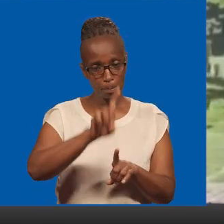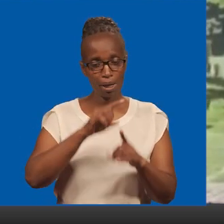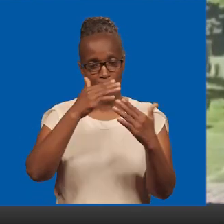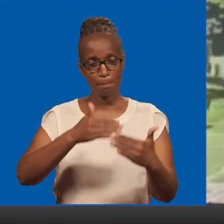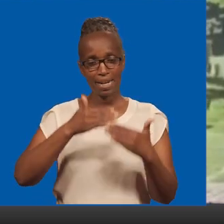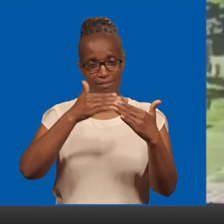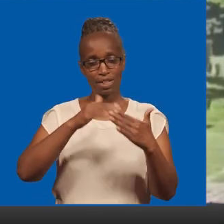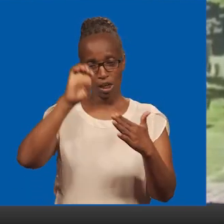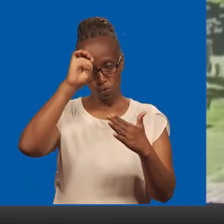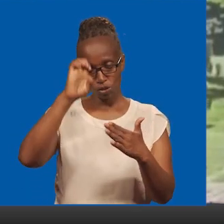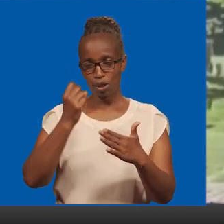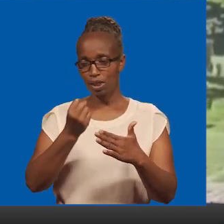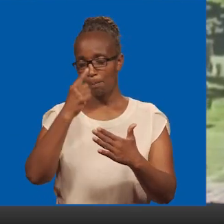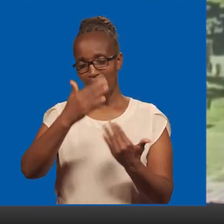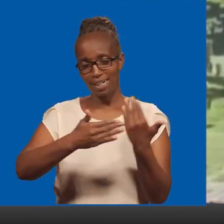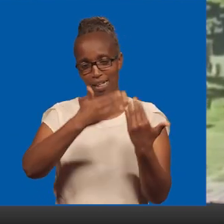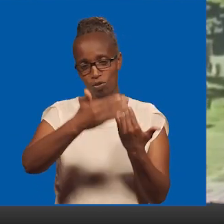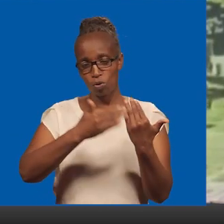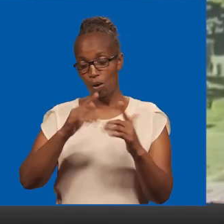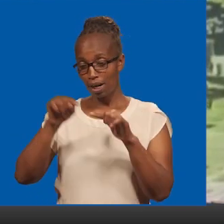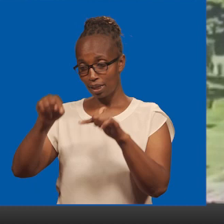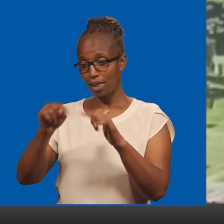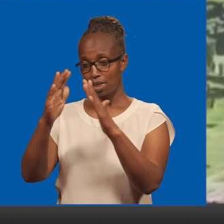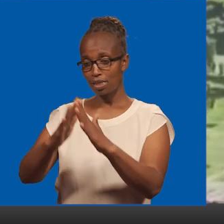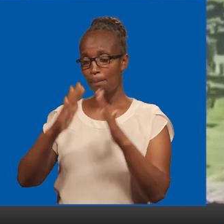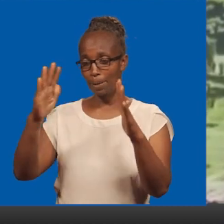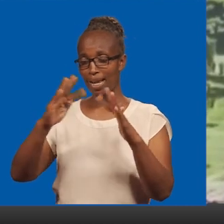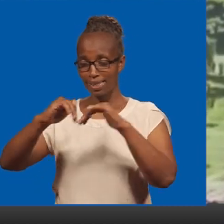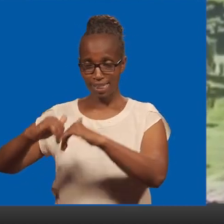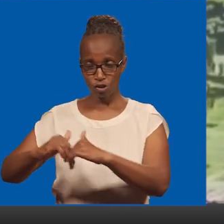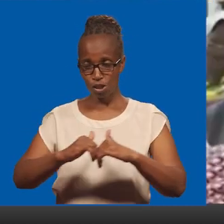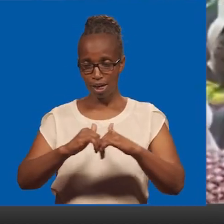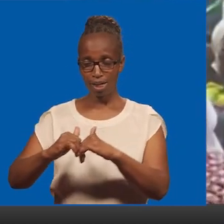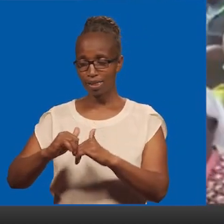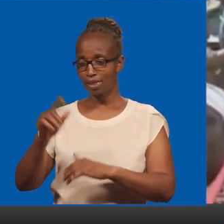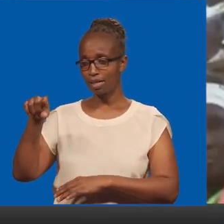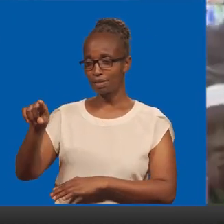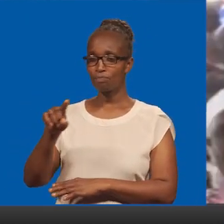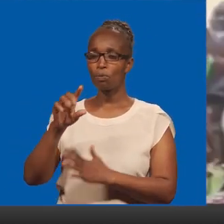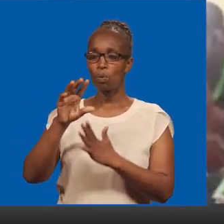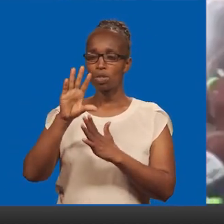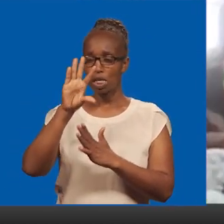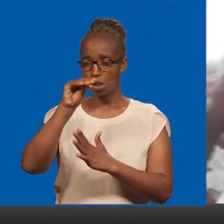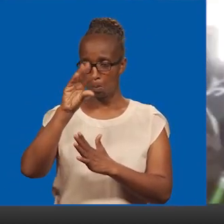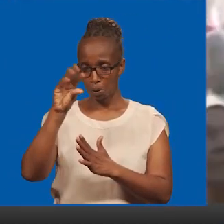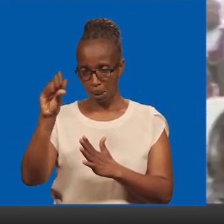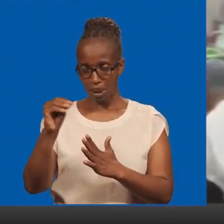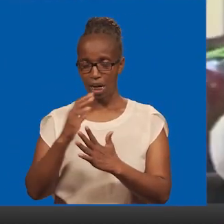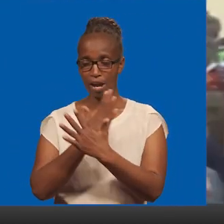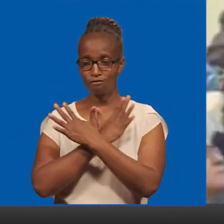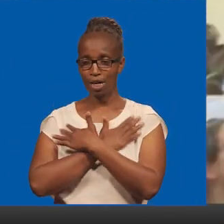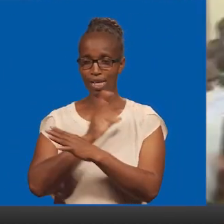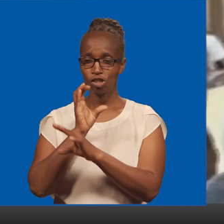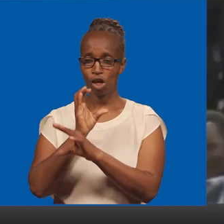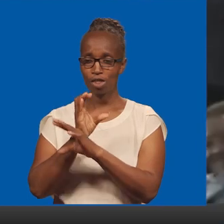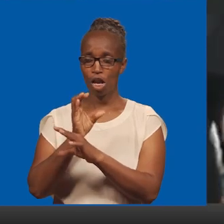they have to be educated, they have to get medical care. Now, this is the challenge. Musalia alizungumza haya alipozindua mkutano wa makanisa